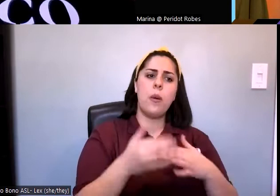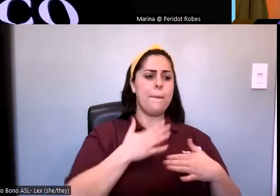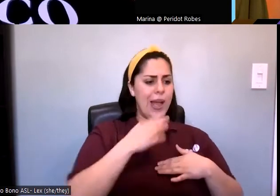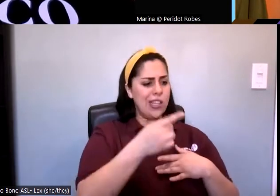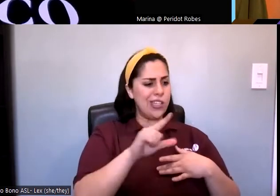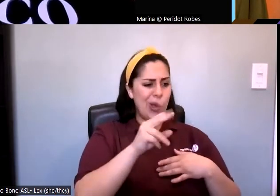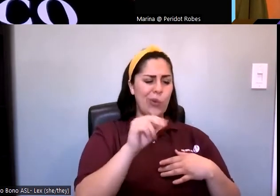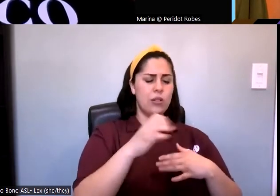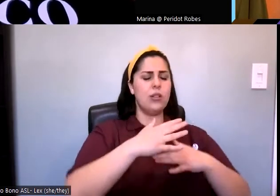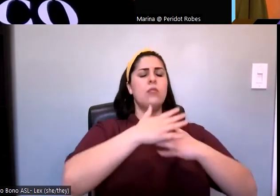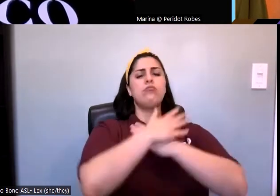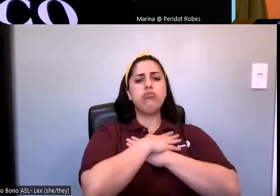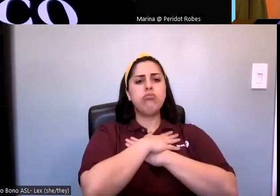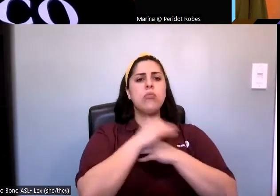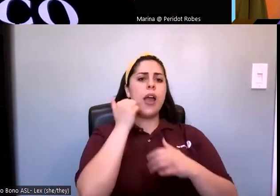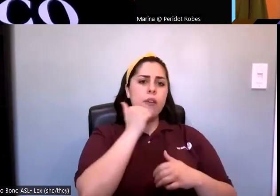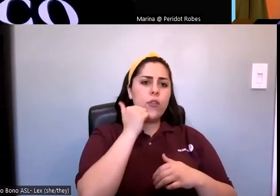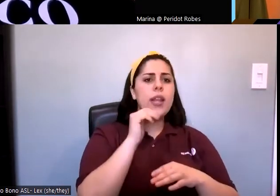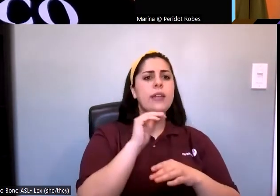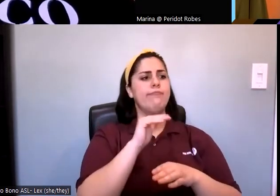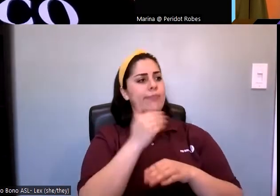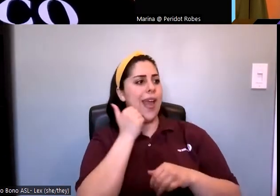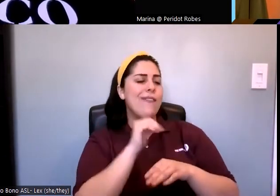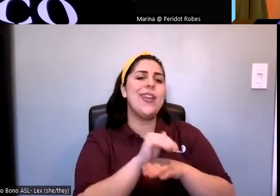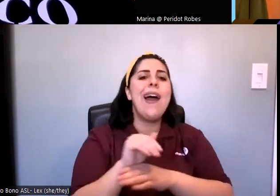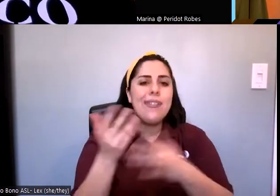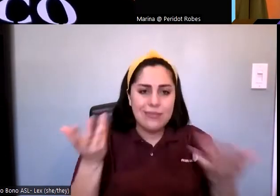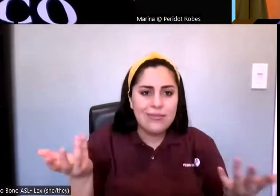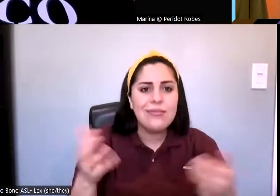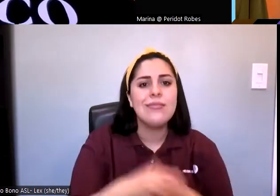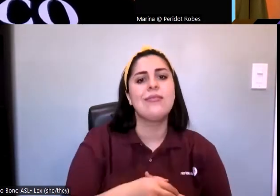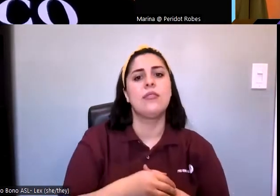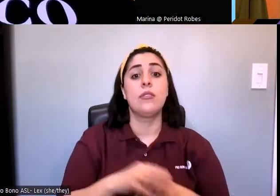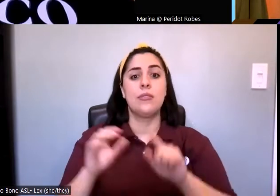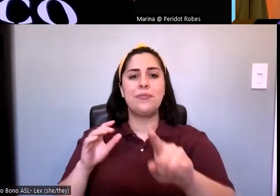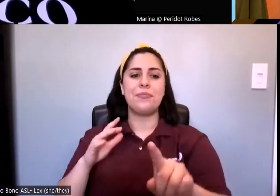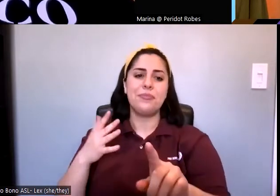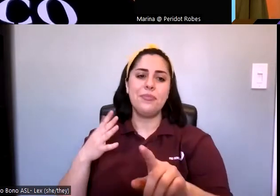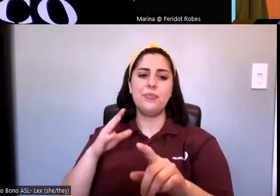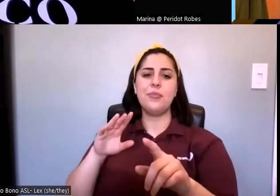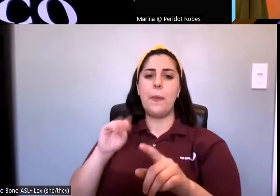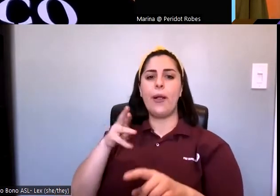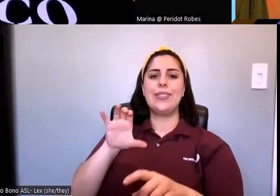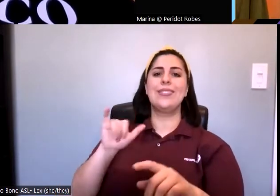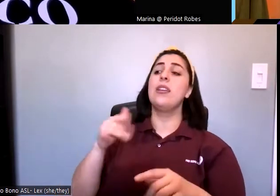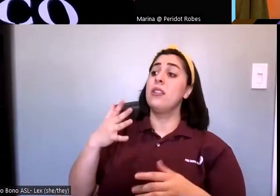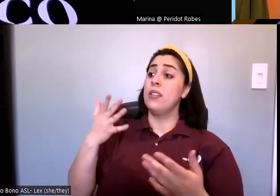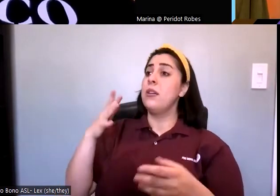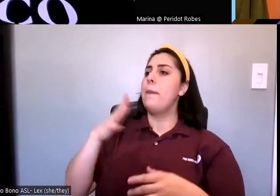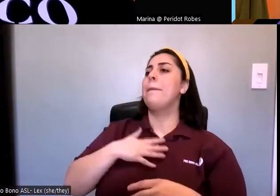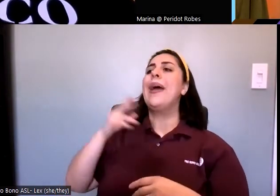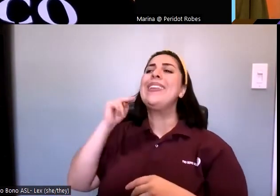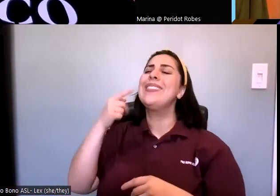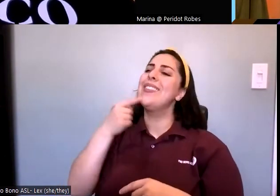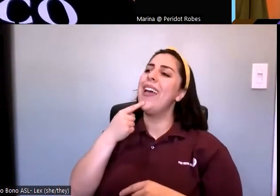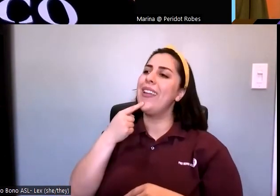And my niece, when she put on my robe, she said, "This robe gives me peace. I'm comfortable." And